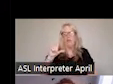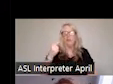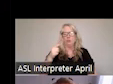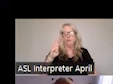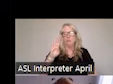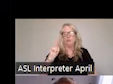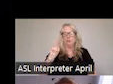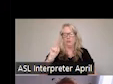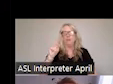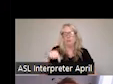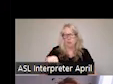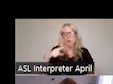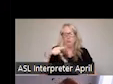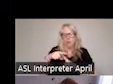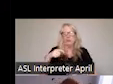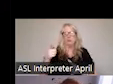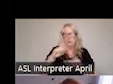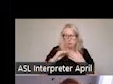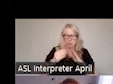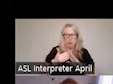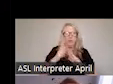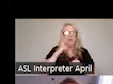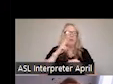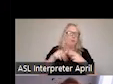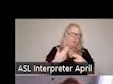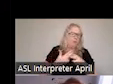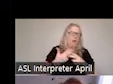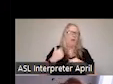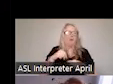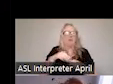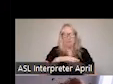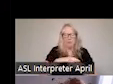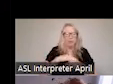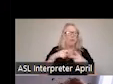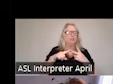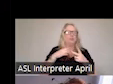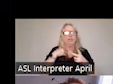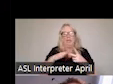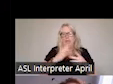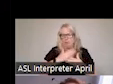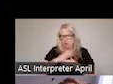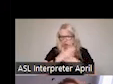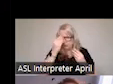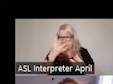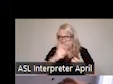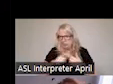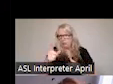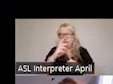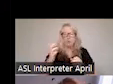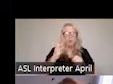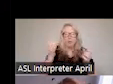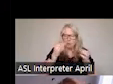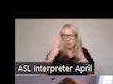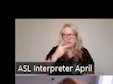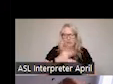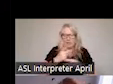And then there were concerns about geolocation, concerns about sharing information with crisis care facilities, and concerns about sharing